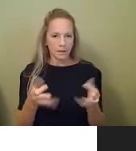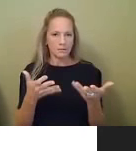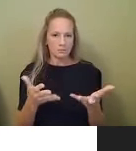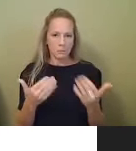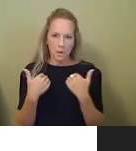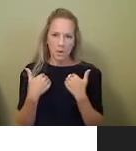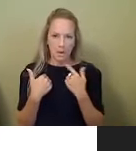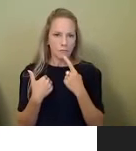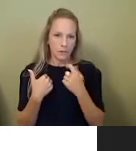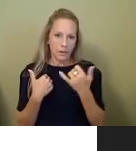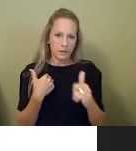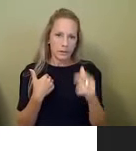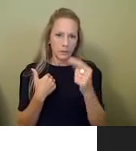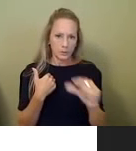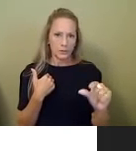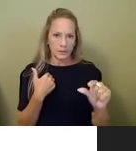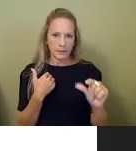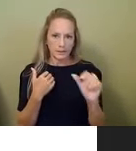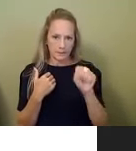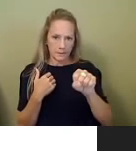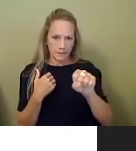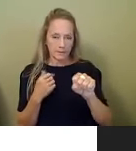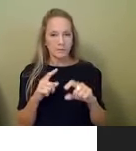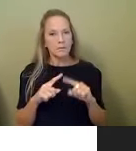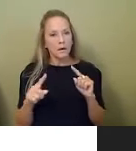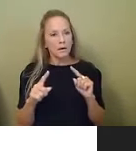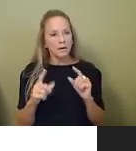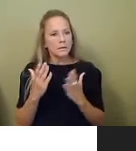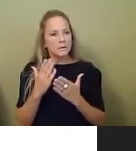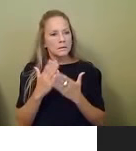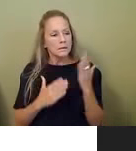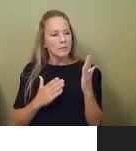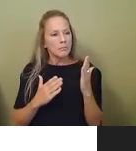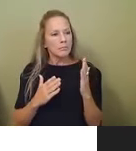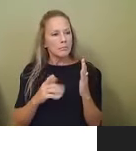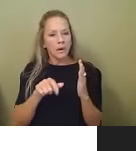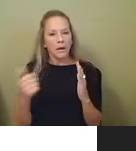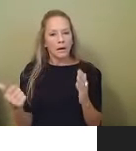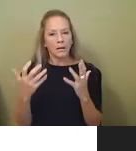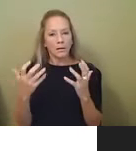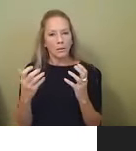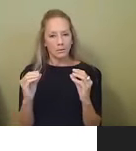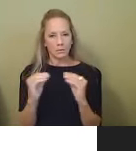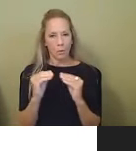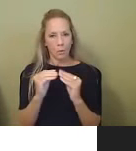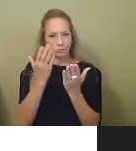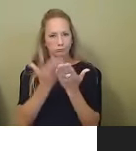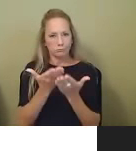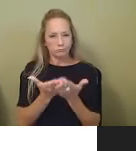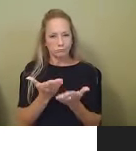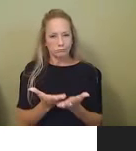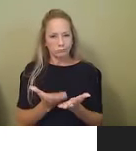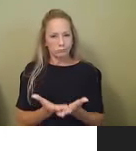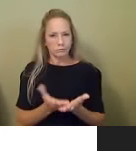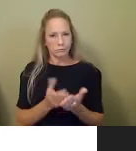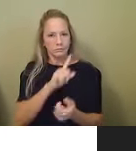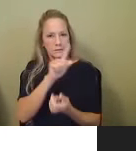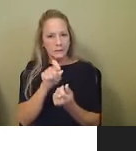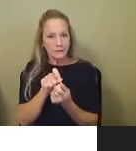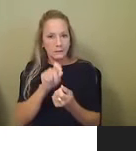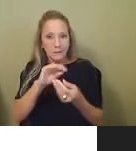has been the desire to have more concrete, specific numbers, if you